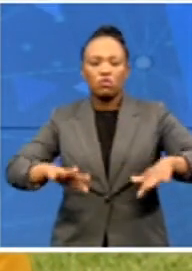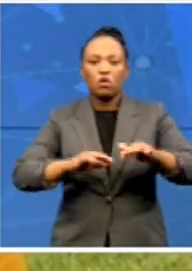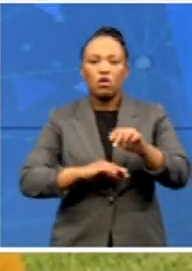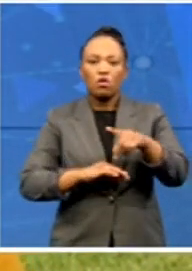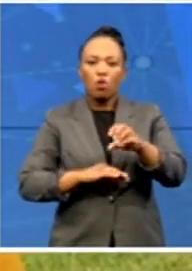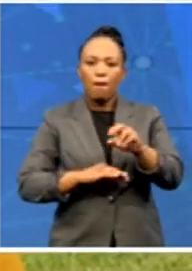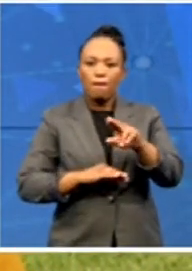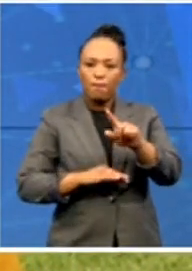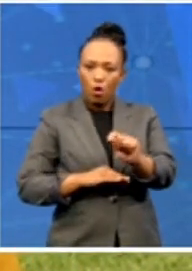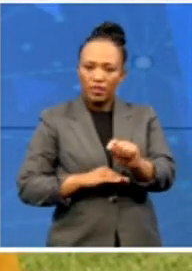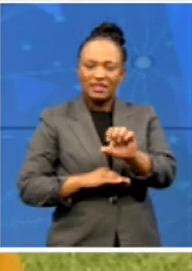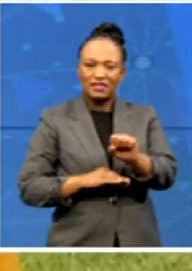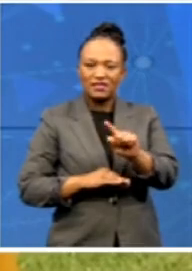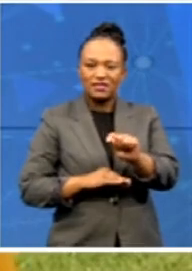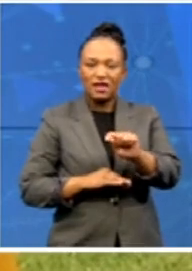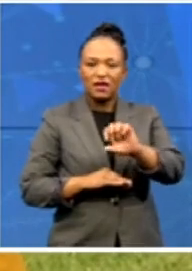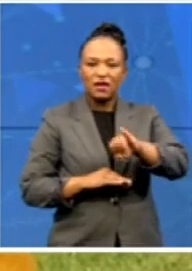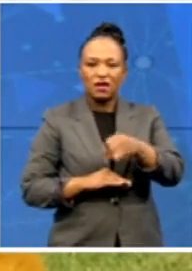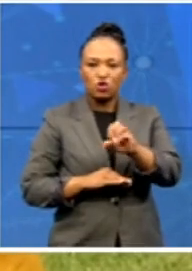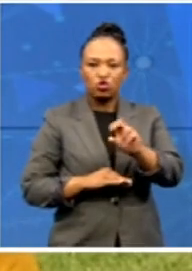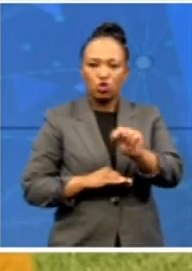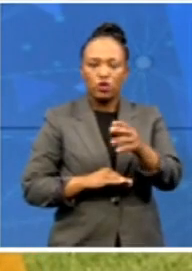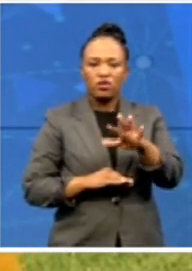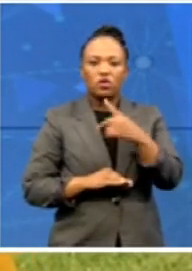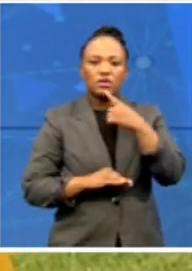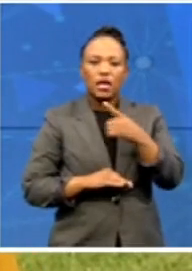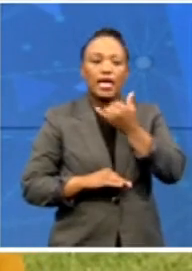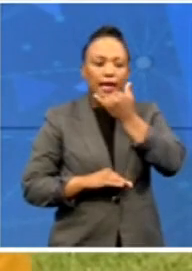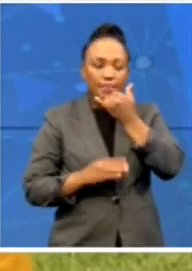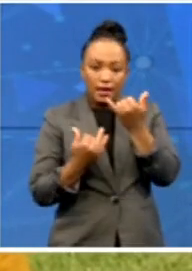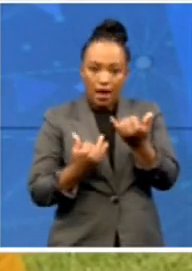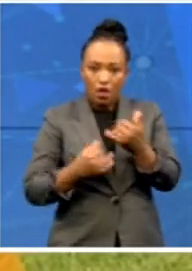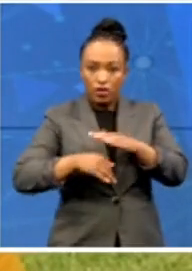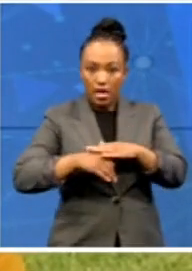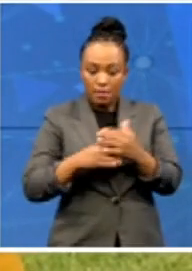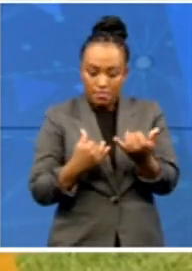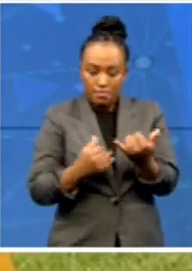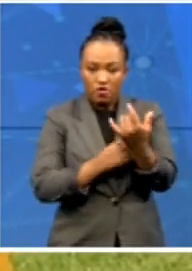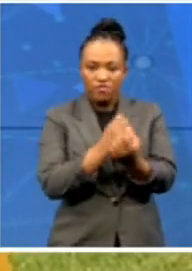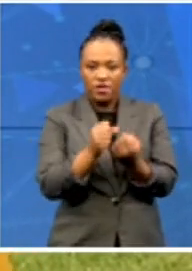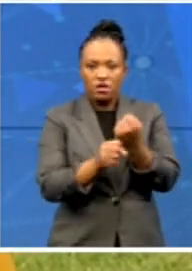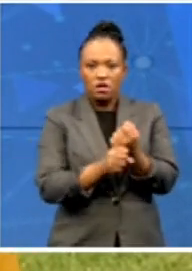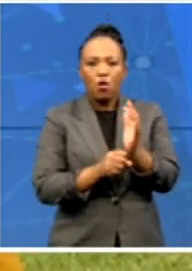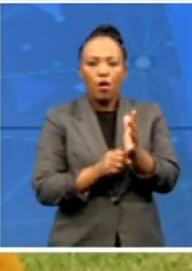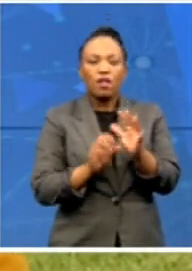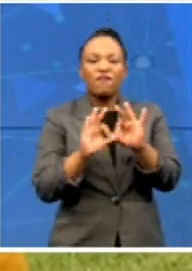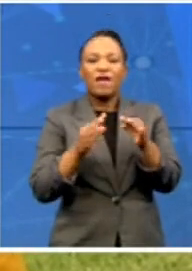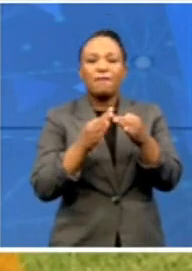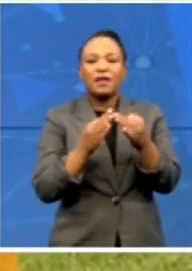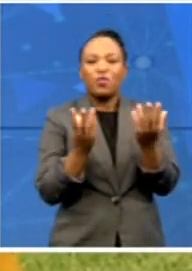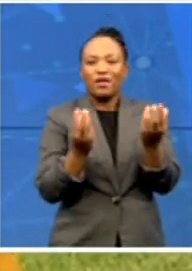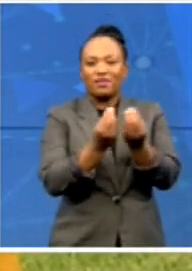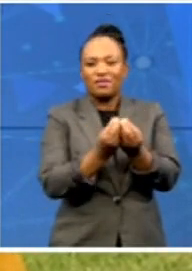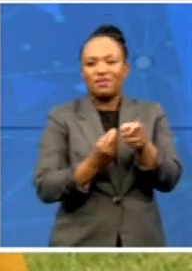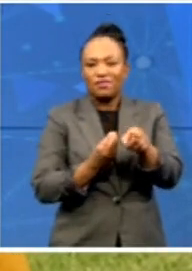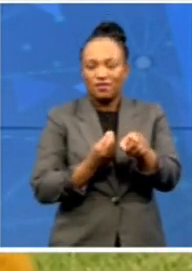actually happy that this time of the year, this time around, actually, they will be spending time with their family members. You will remember during this time last